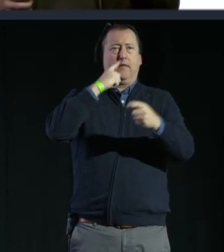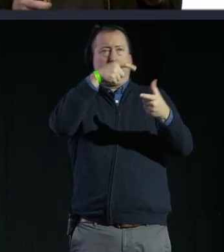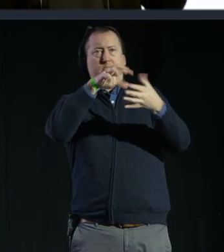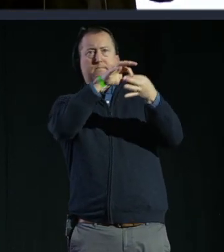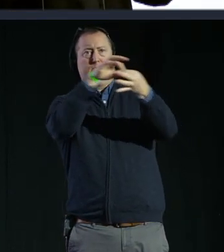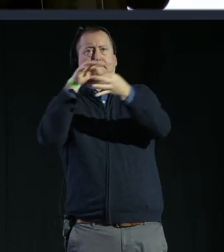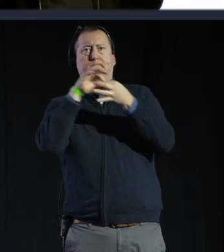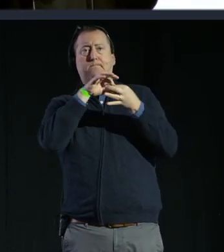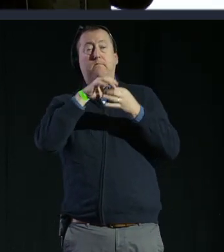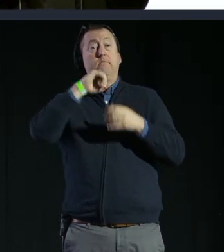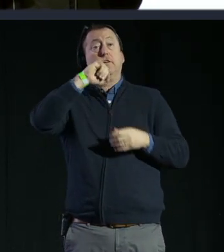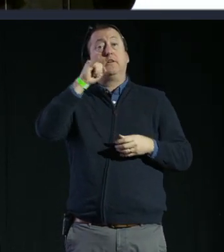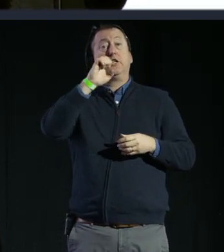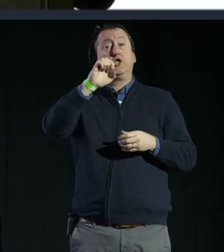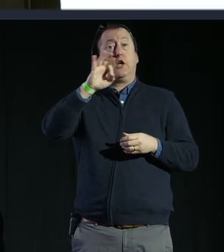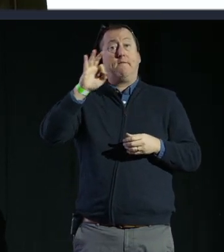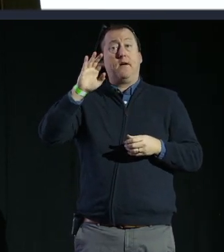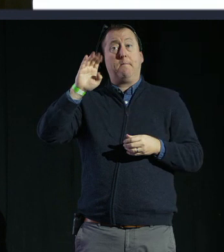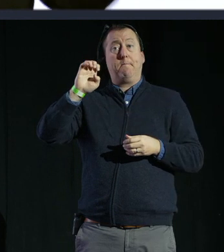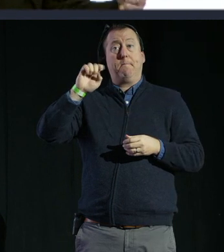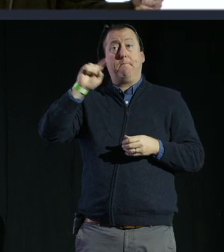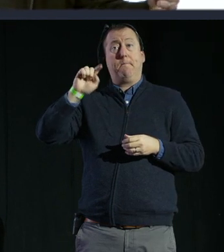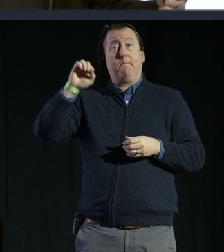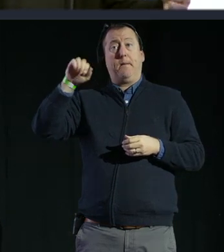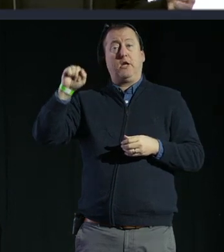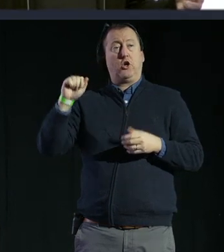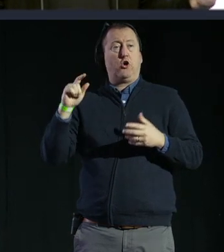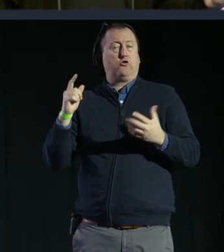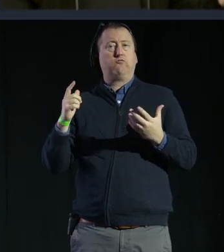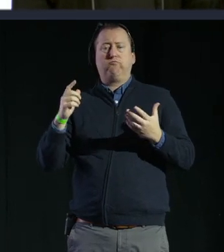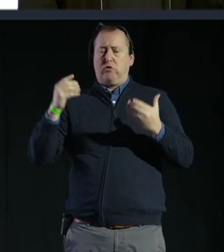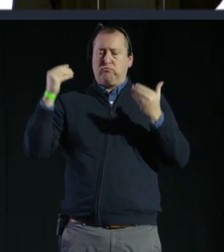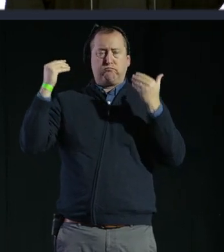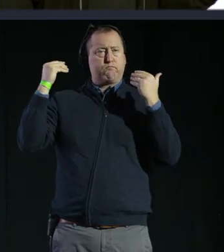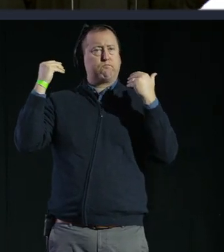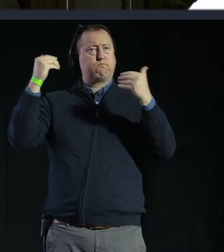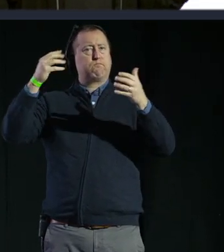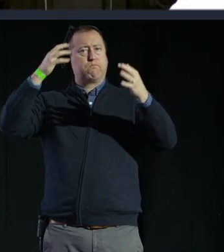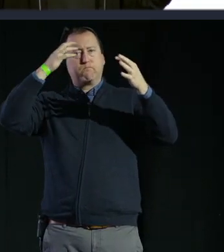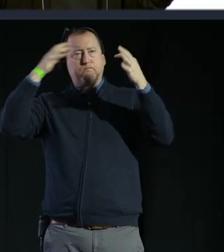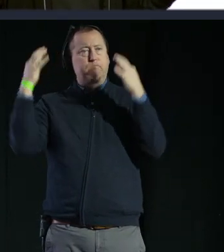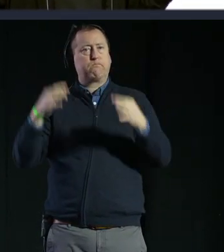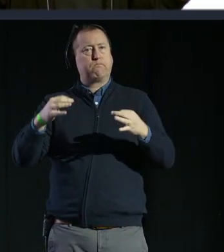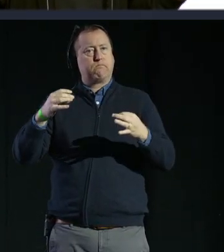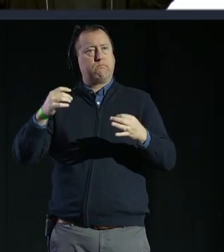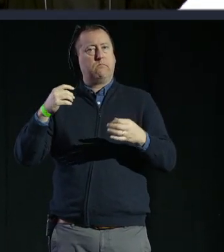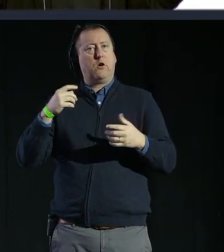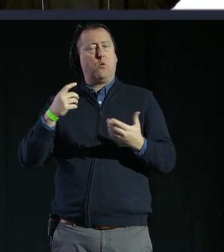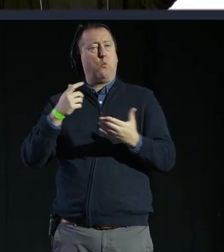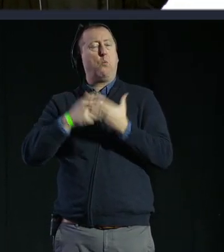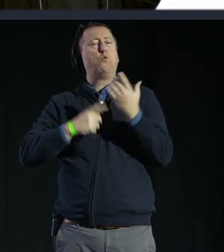Jeff Bezos, never timid, dropped the hammer. Moving forwards,